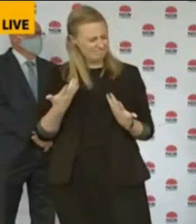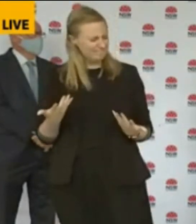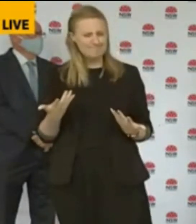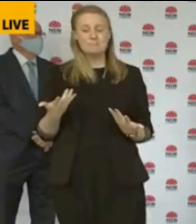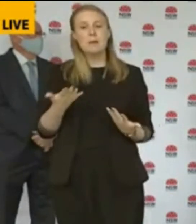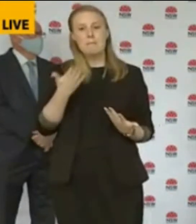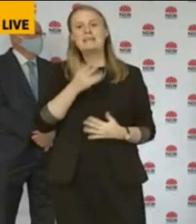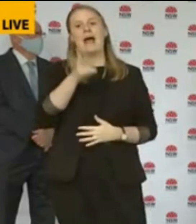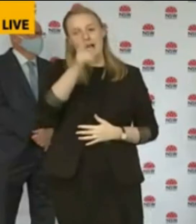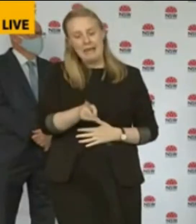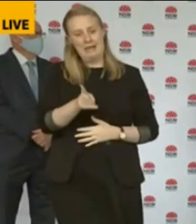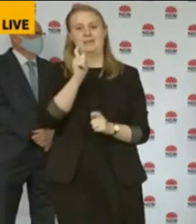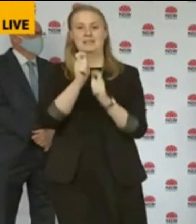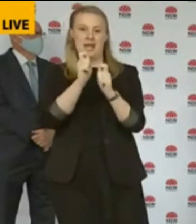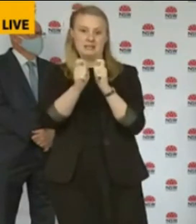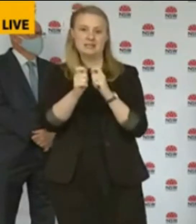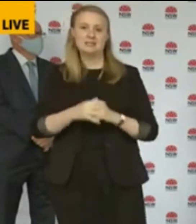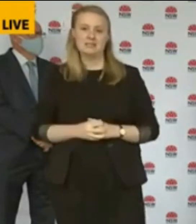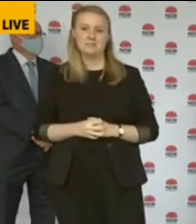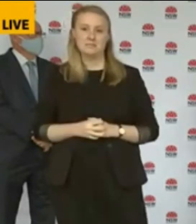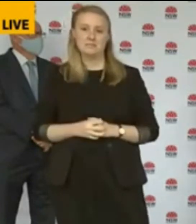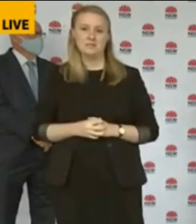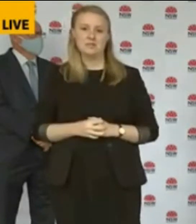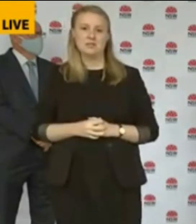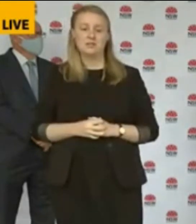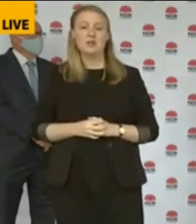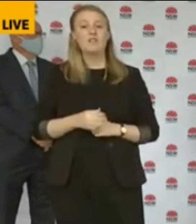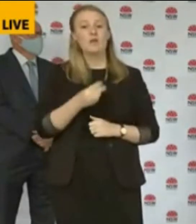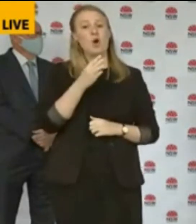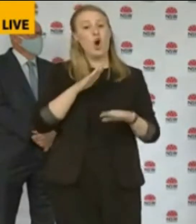about testing. Out of the